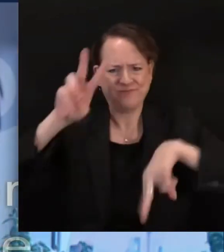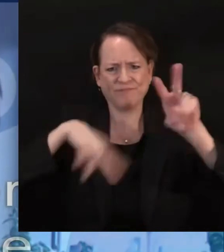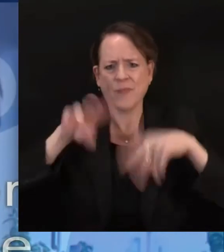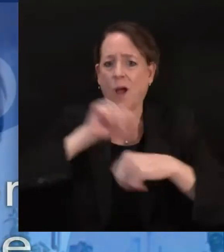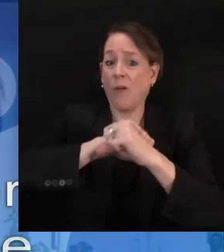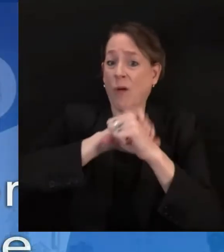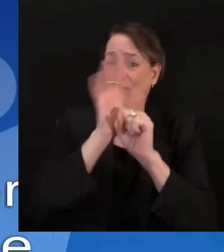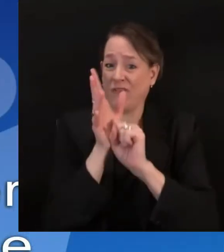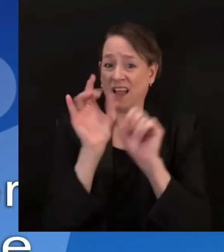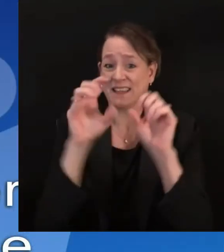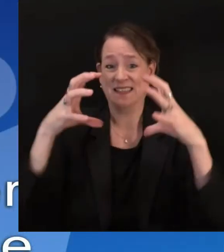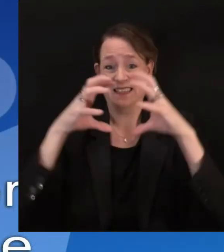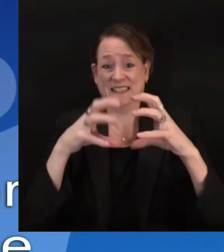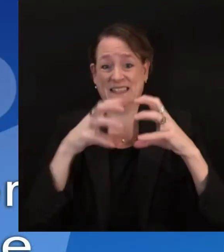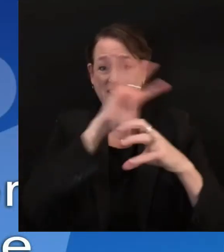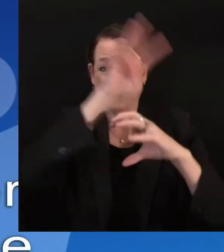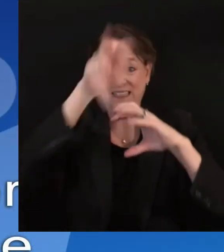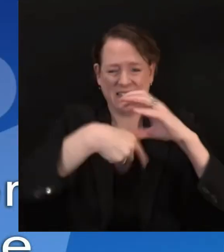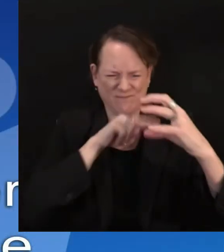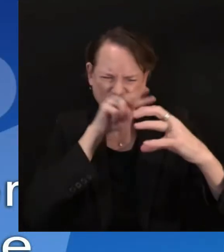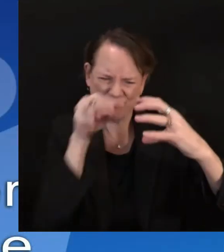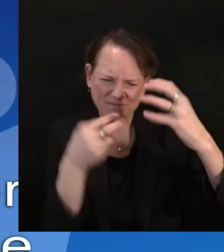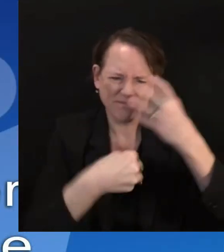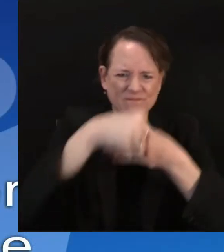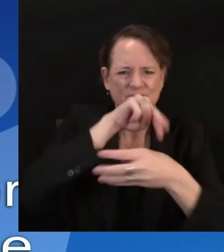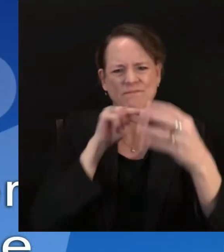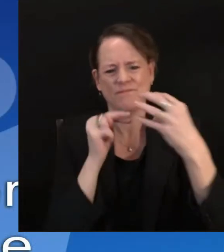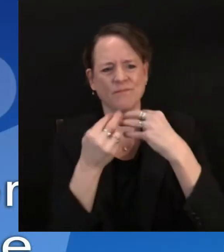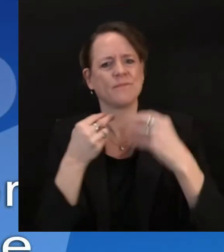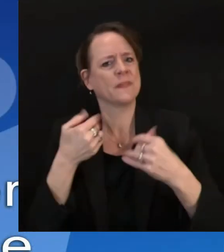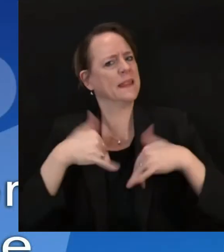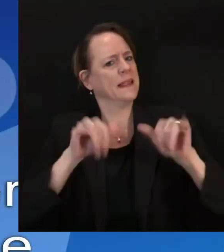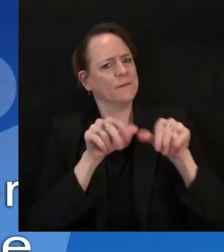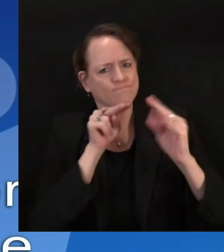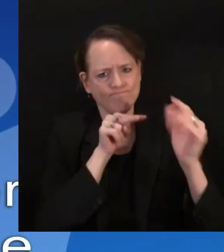Brett. Now to David Wahlberg from the Wisconsin State Journal. David?